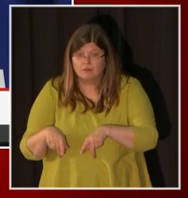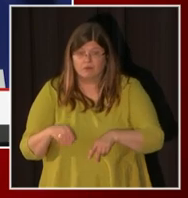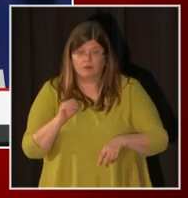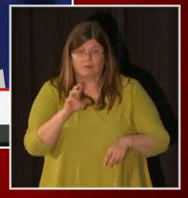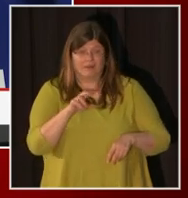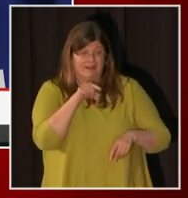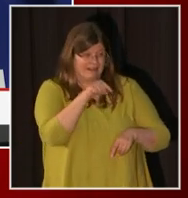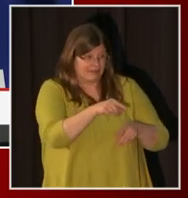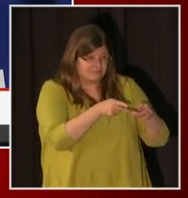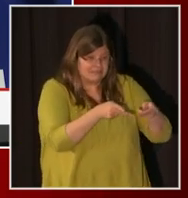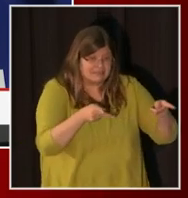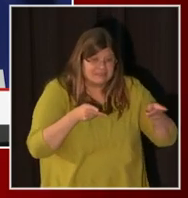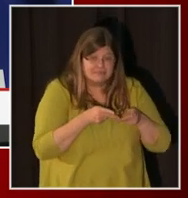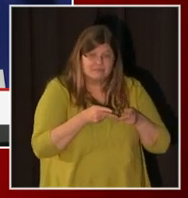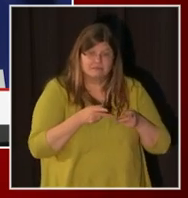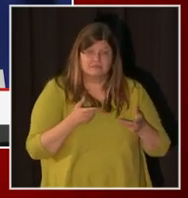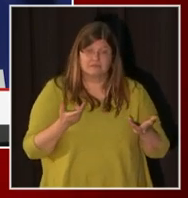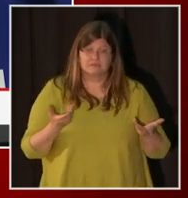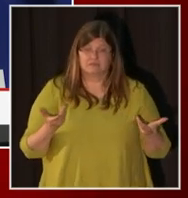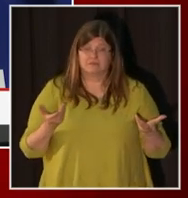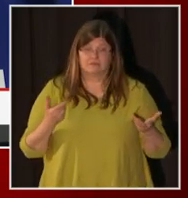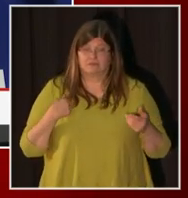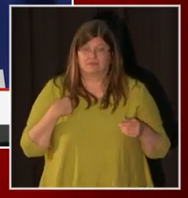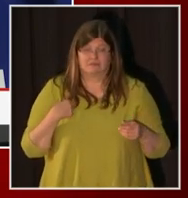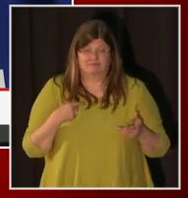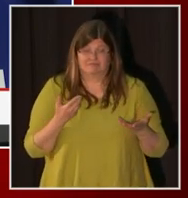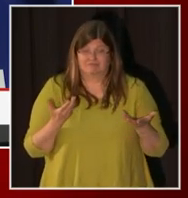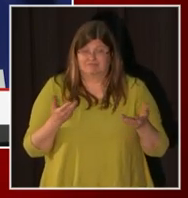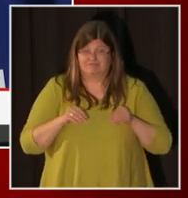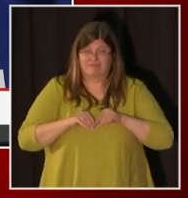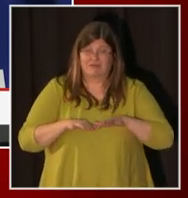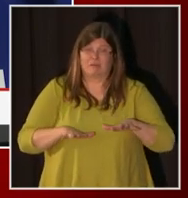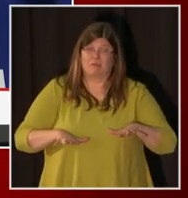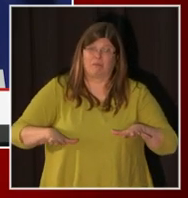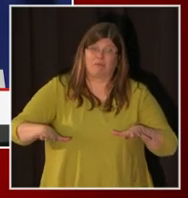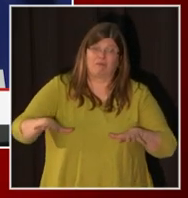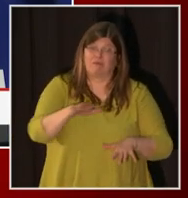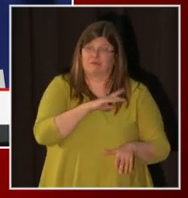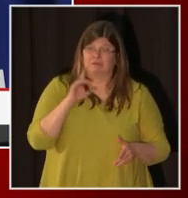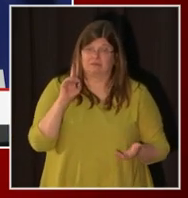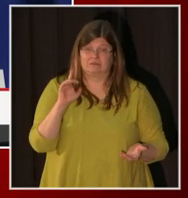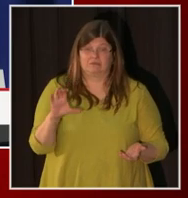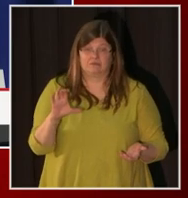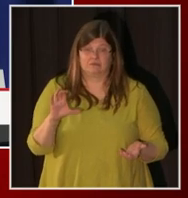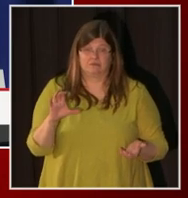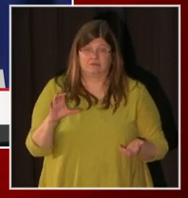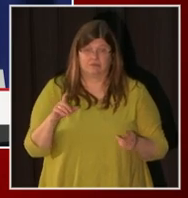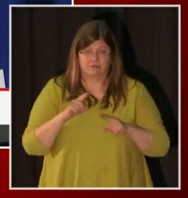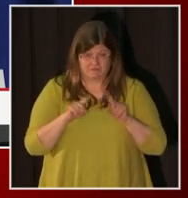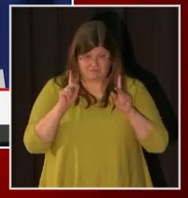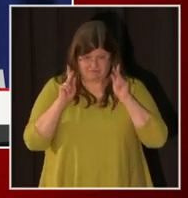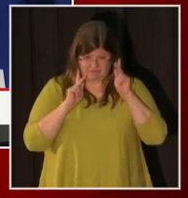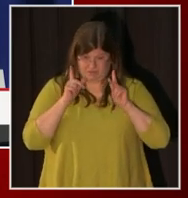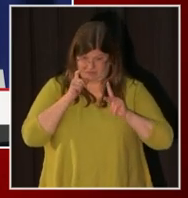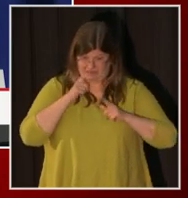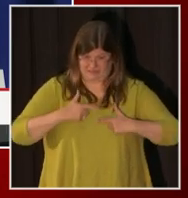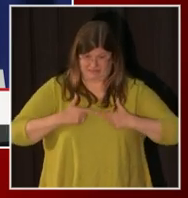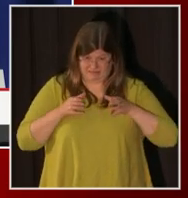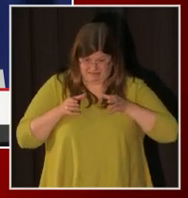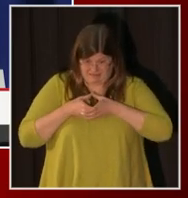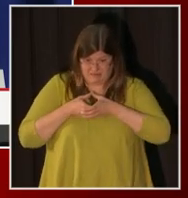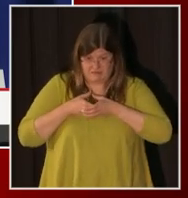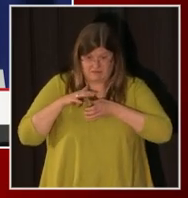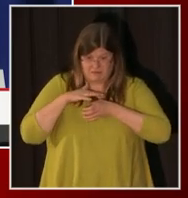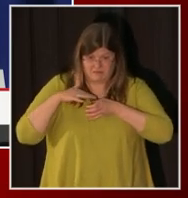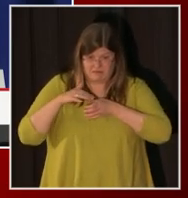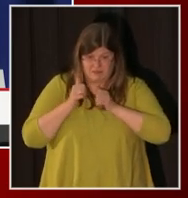have such widespread community transmission. For individuals who are in congregate environments or who are in